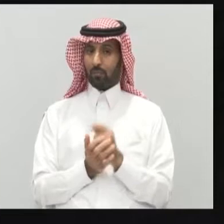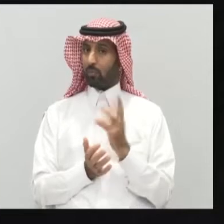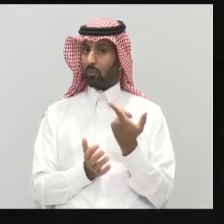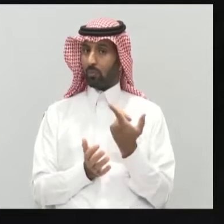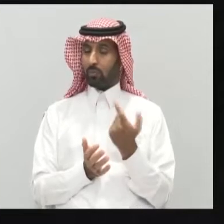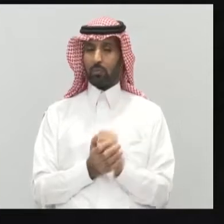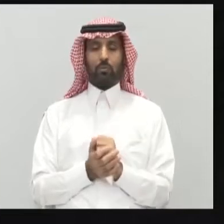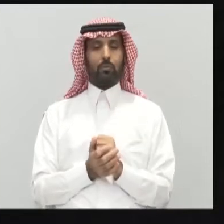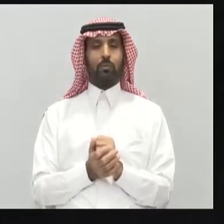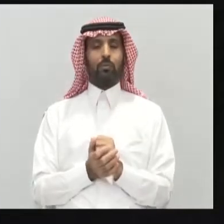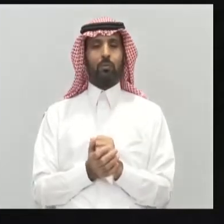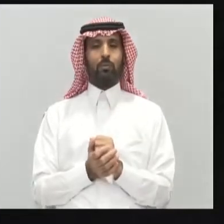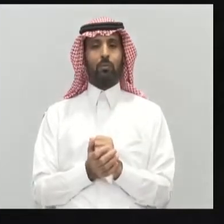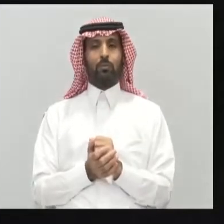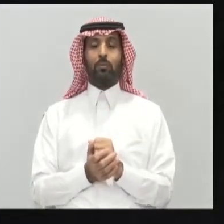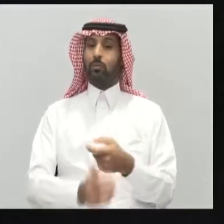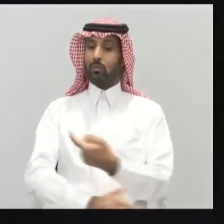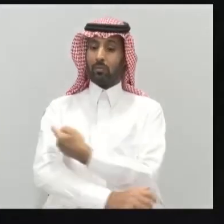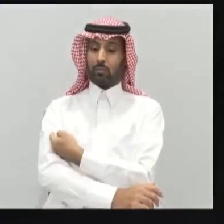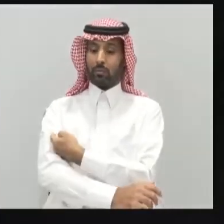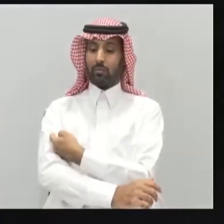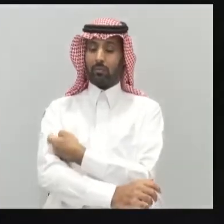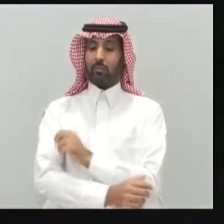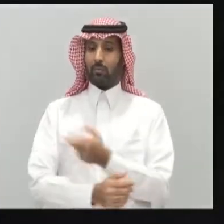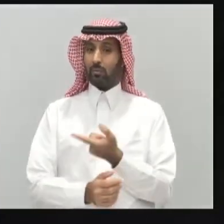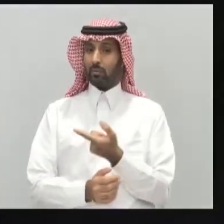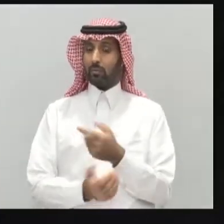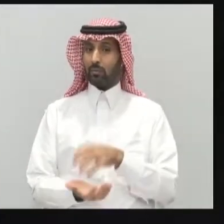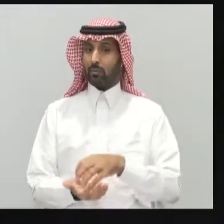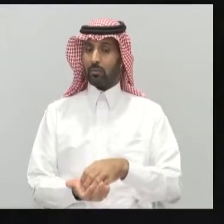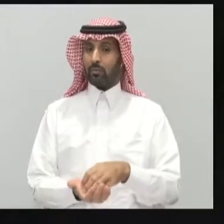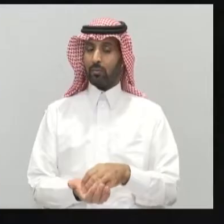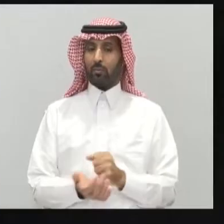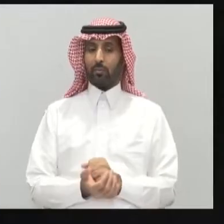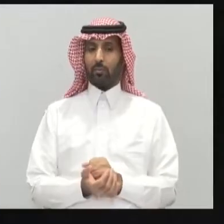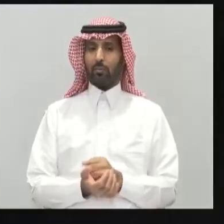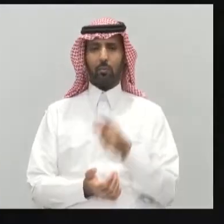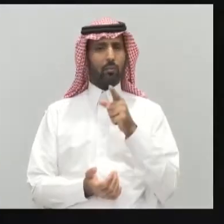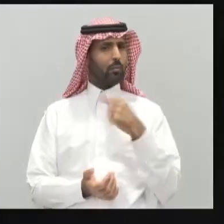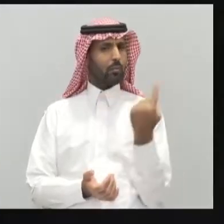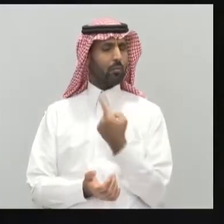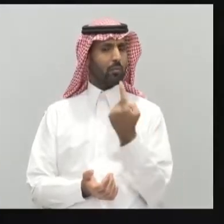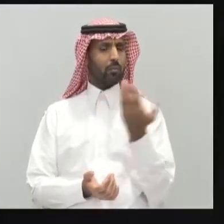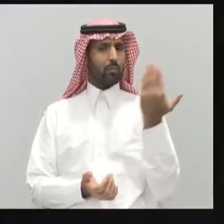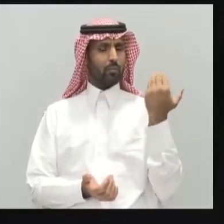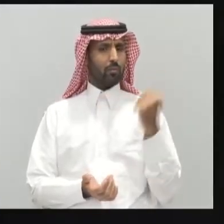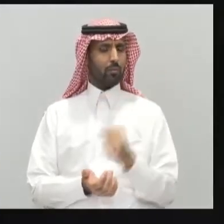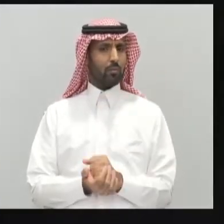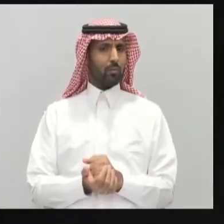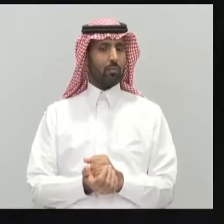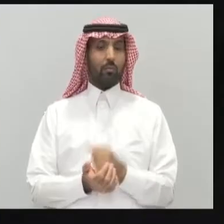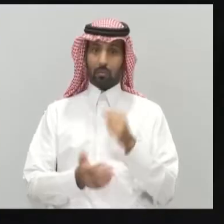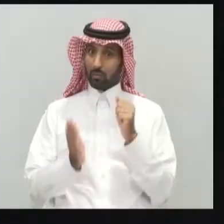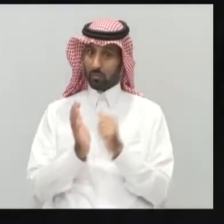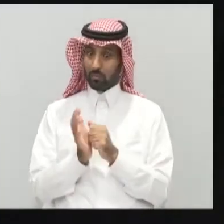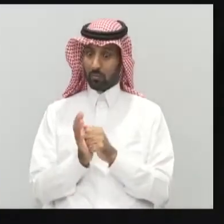else? In the hospital? Salamat. What else? Where were you the day before yesterday? At